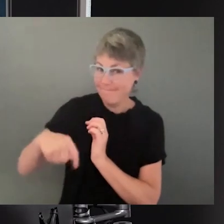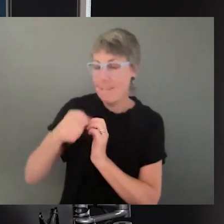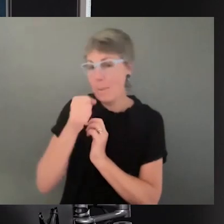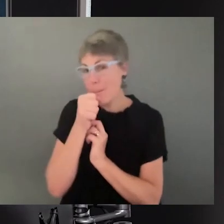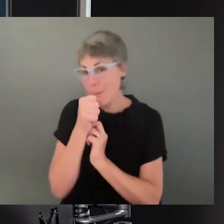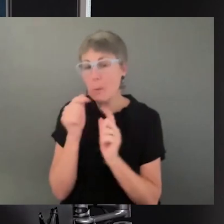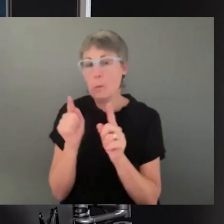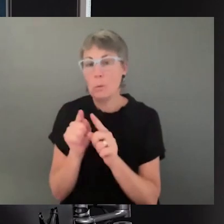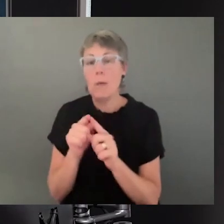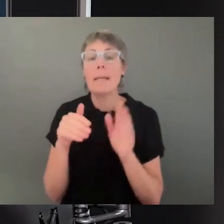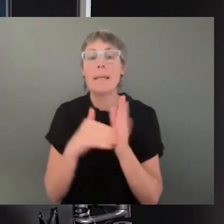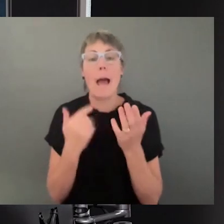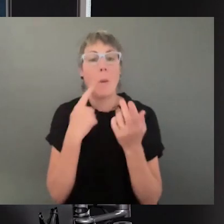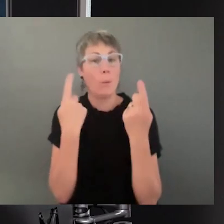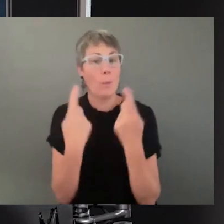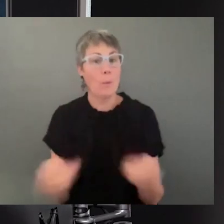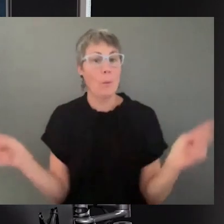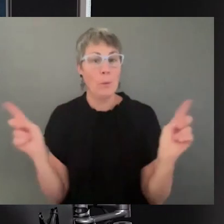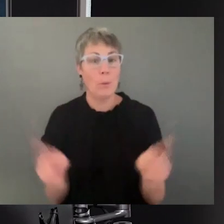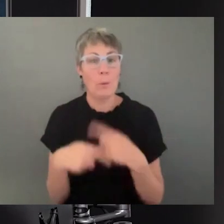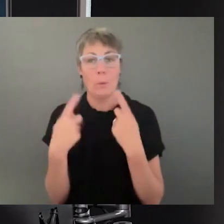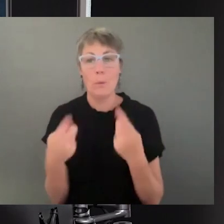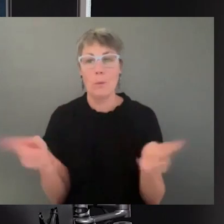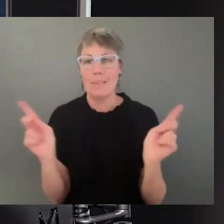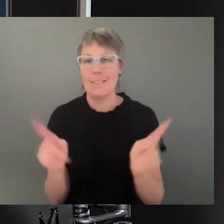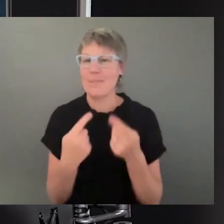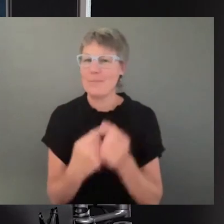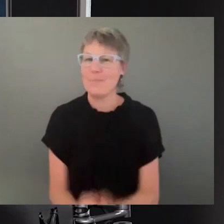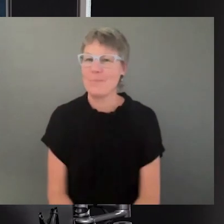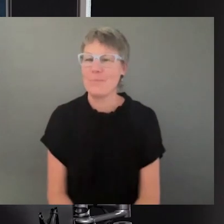me. Let's head to a little song before we wrap up for today. Celebrate